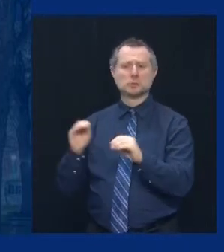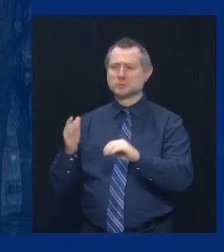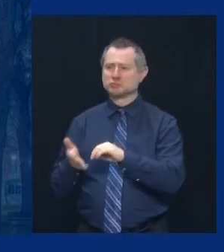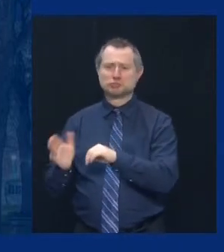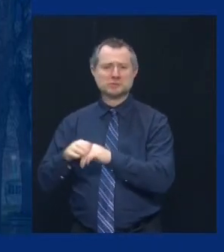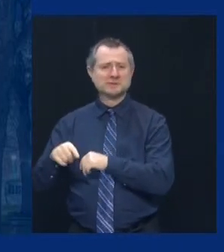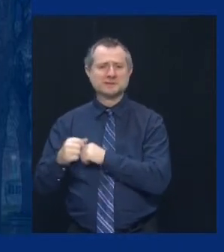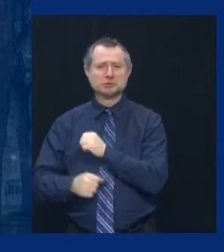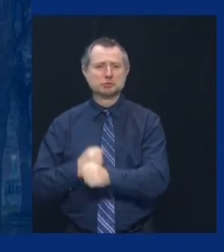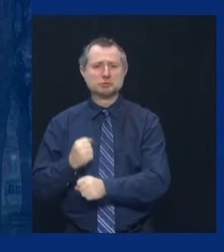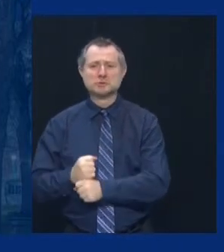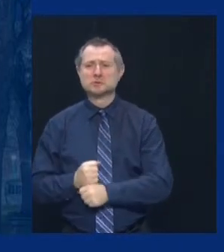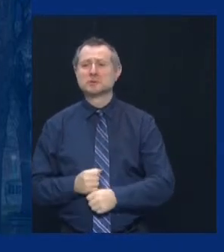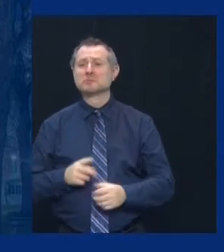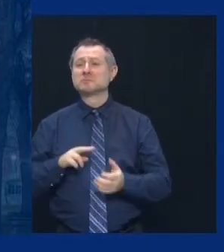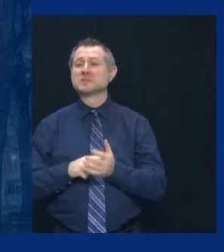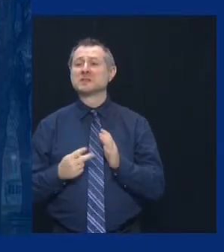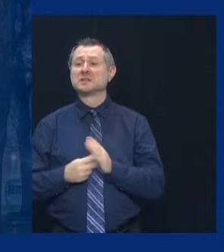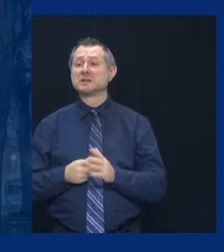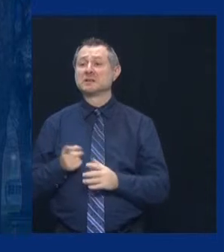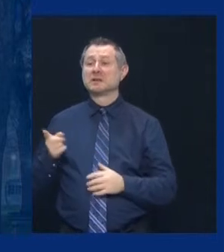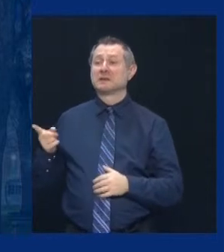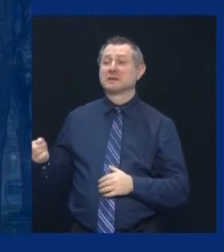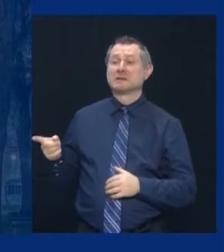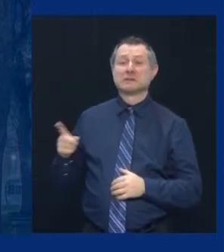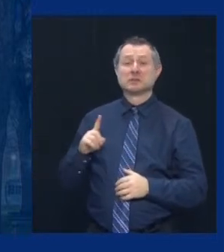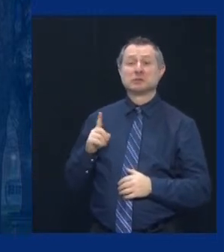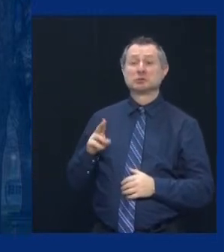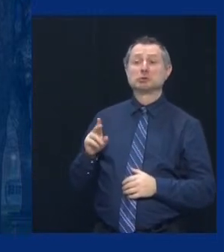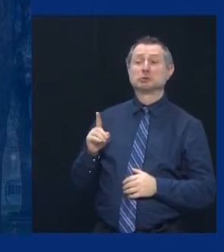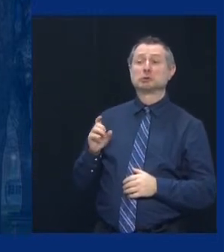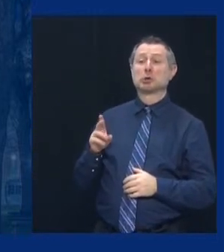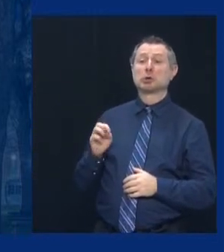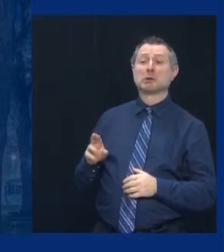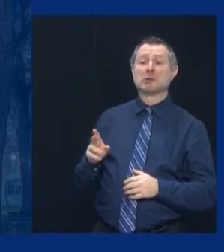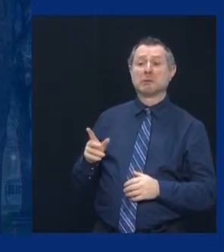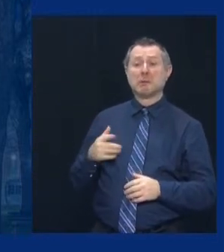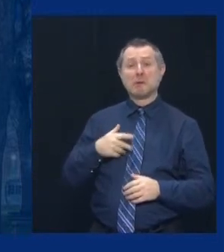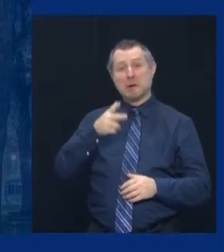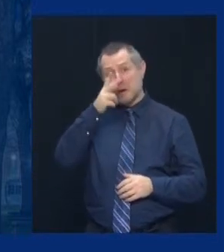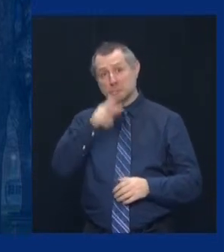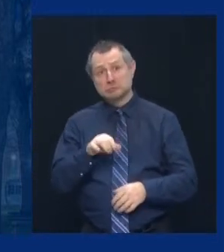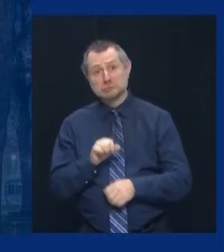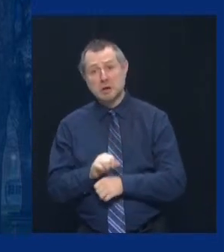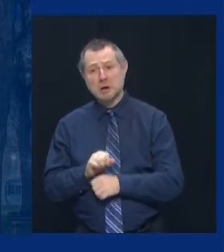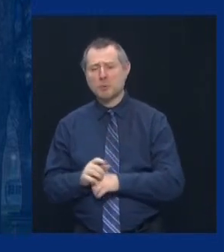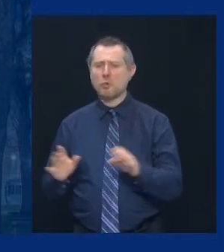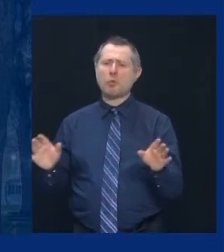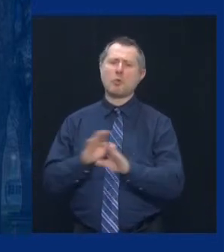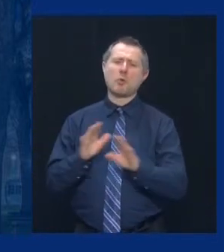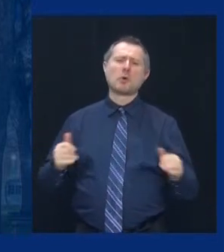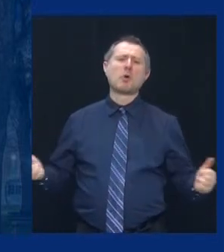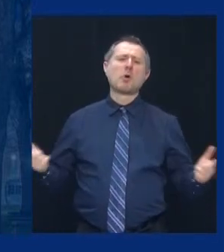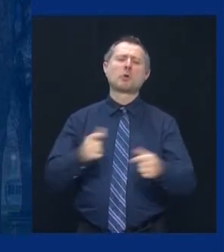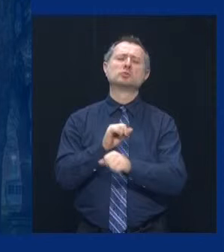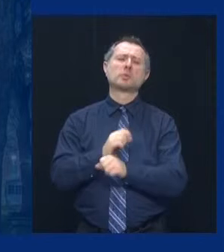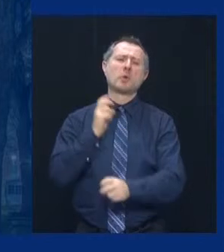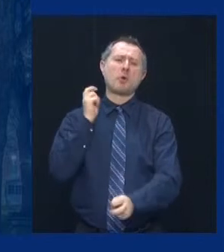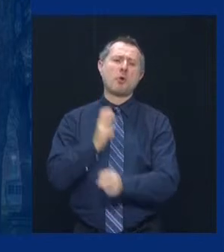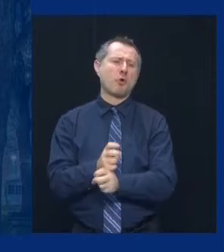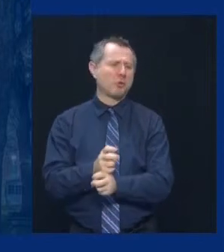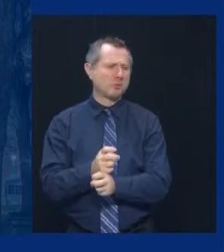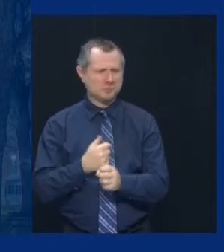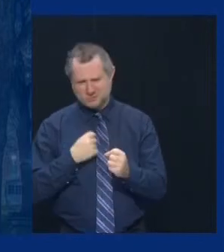year. It's no reflection on what these commissioners have done. They probably worked harder this past year